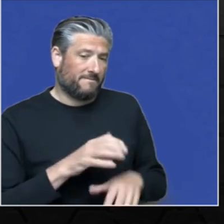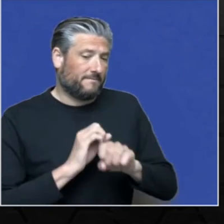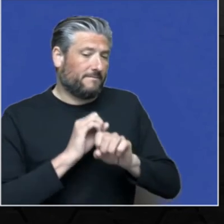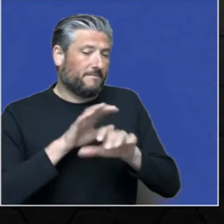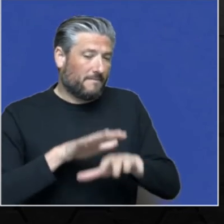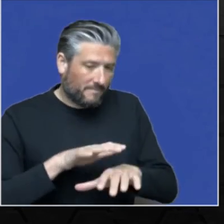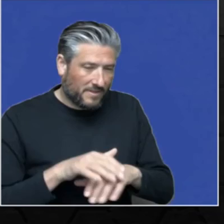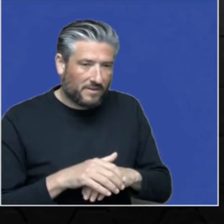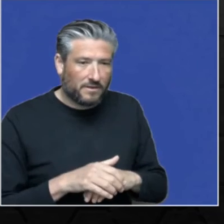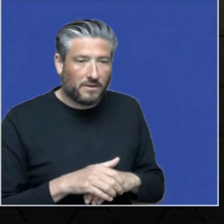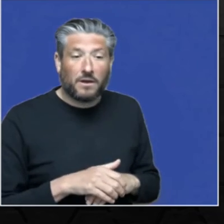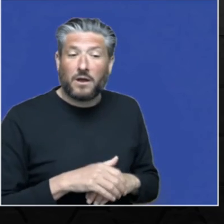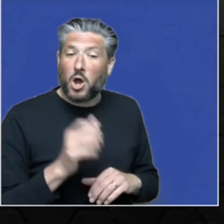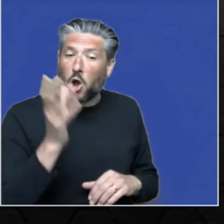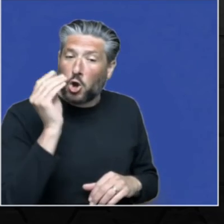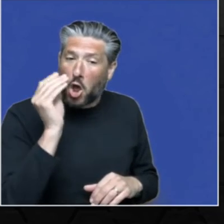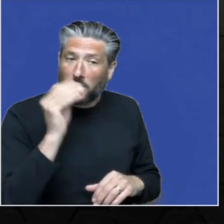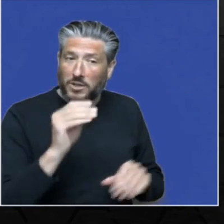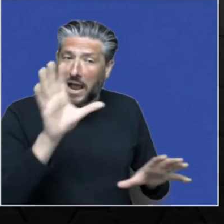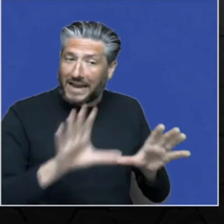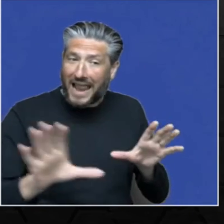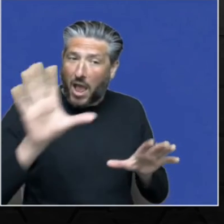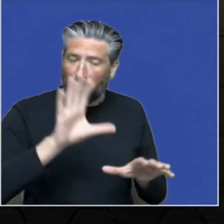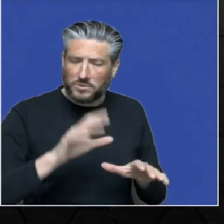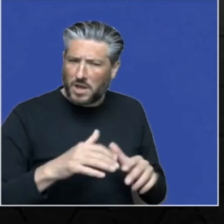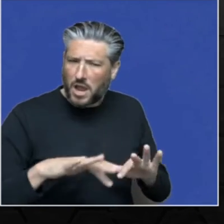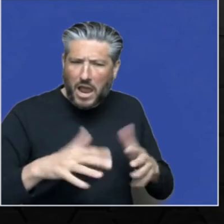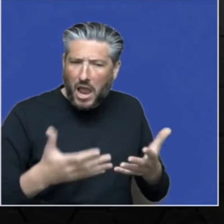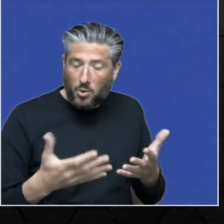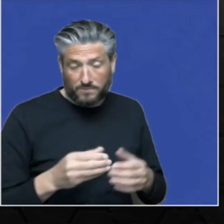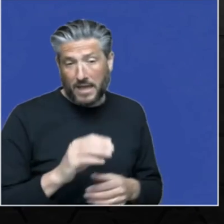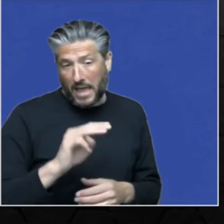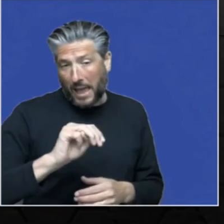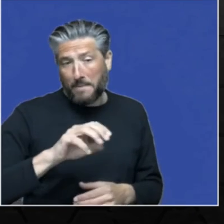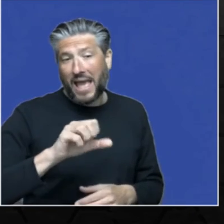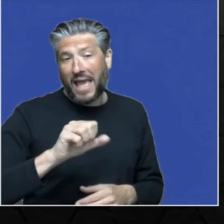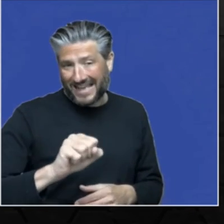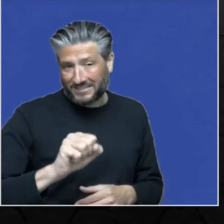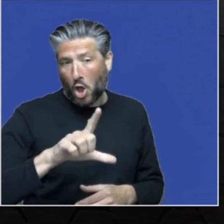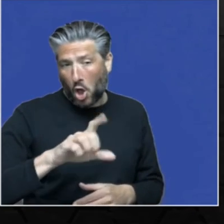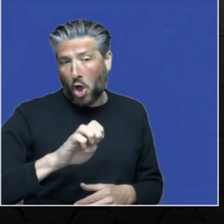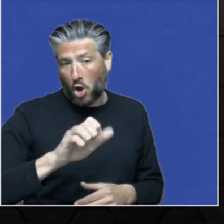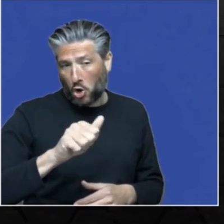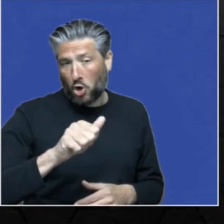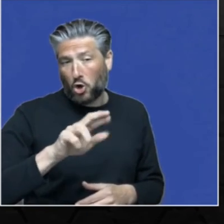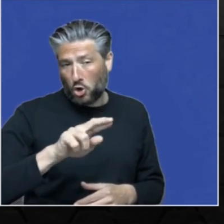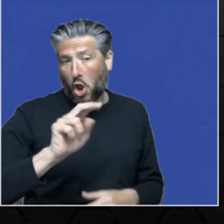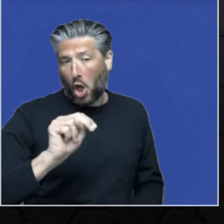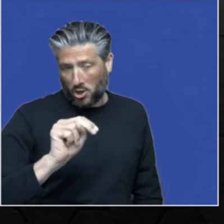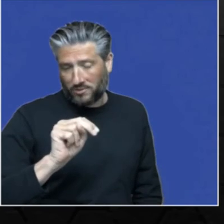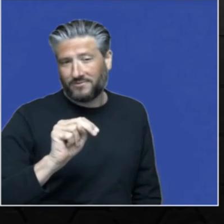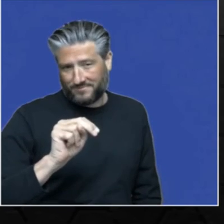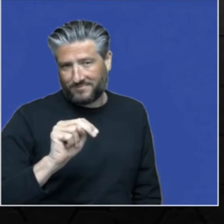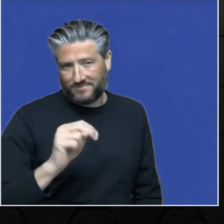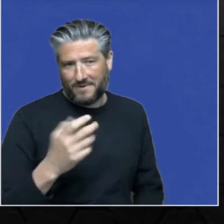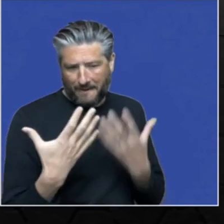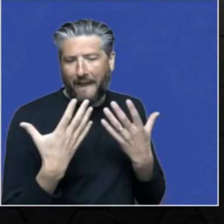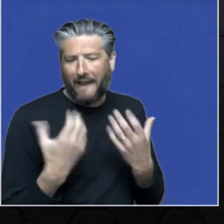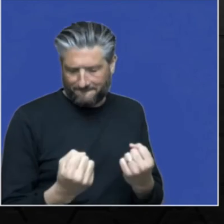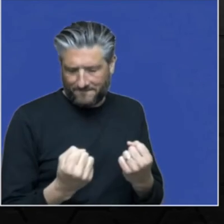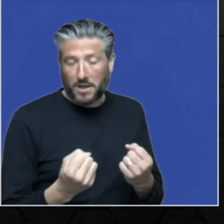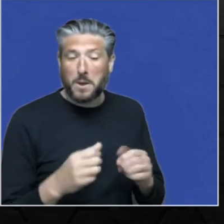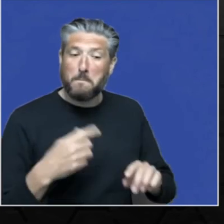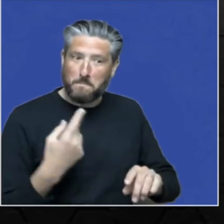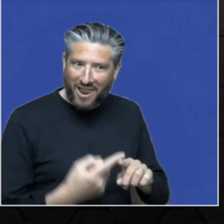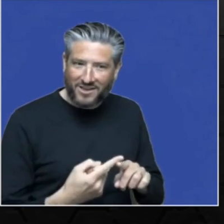about cloud using Microsoft Learn, and you can use your cloud skills to take part in the Cloud Skills Challenge and learn at